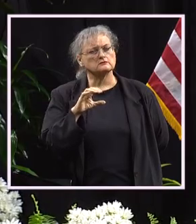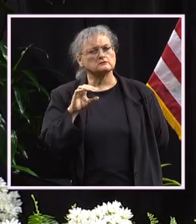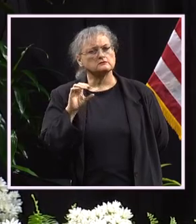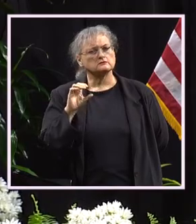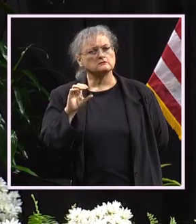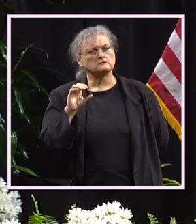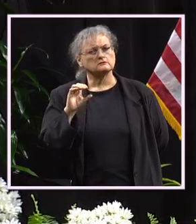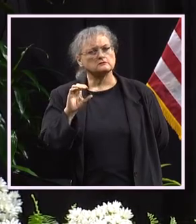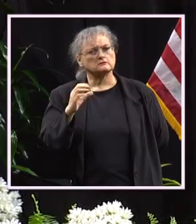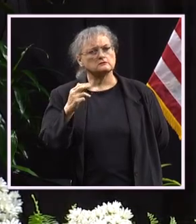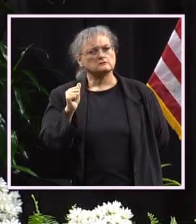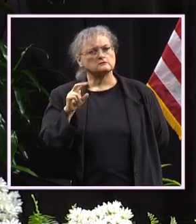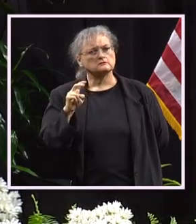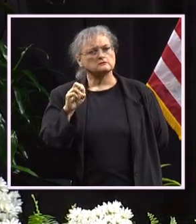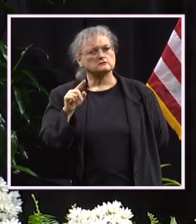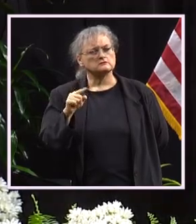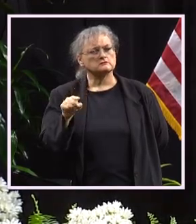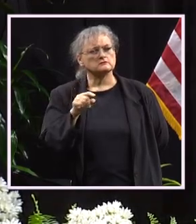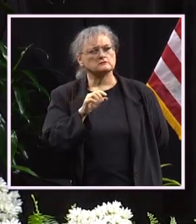Aaron Valle.